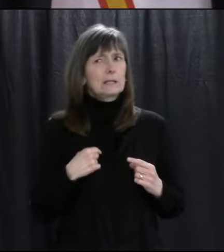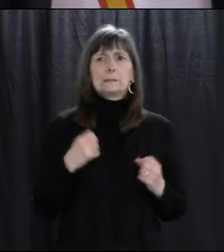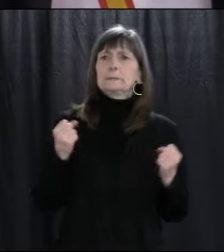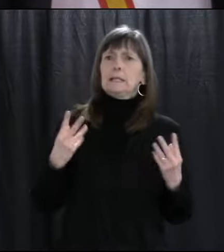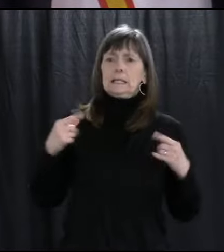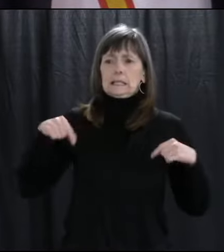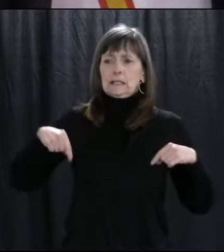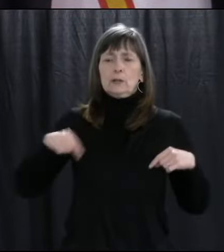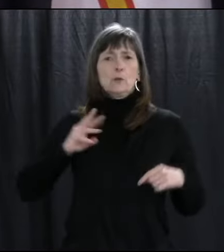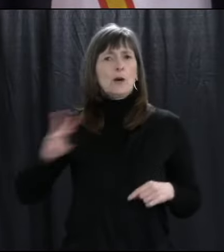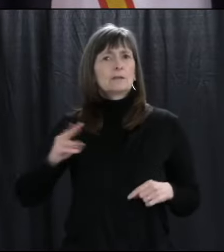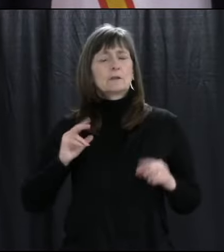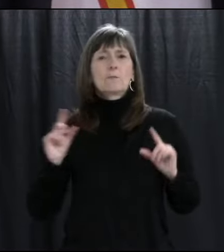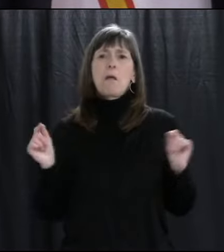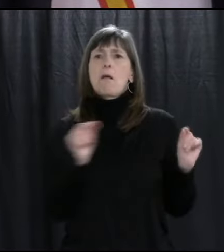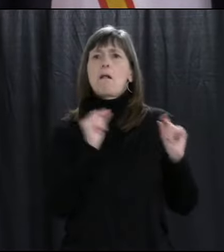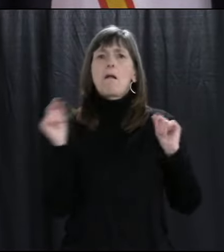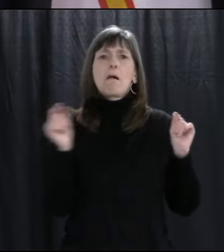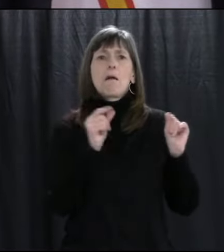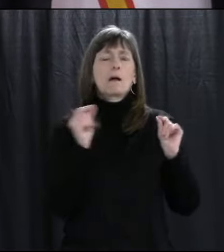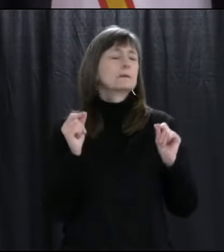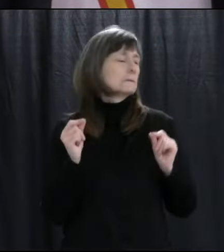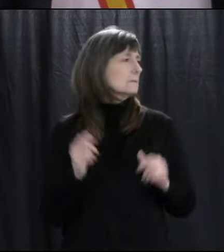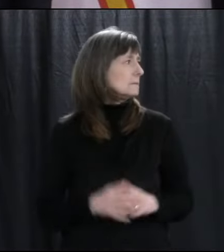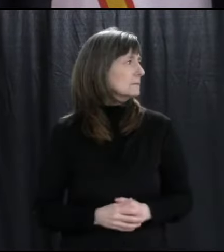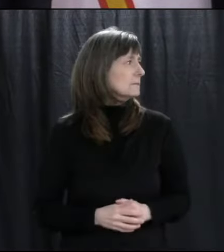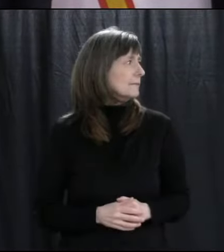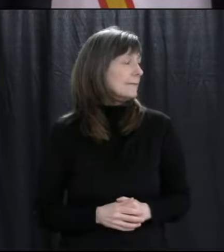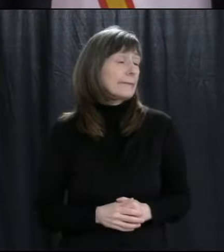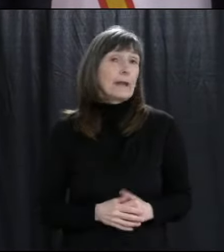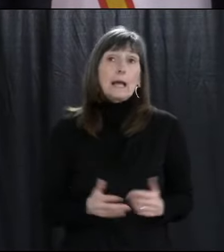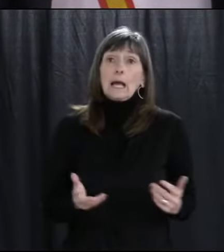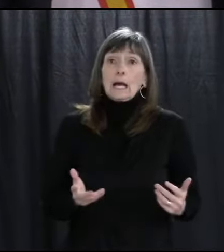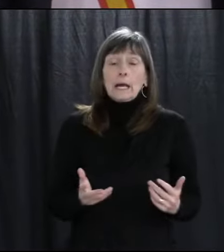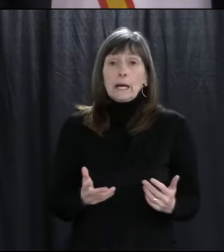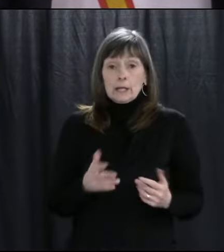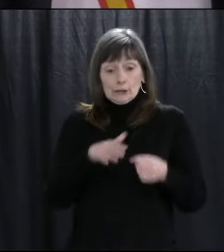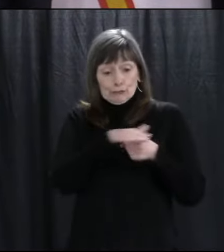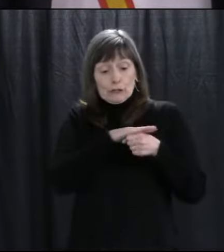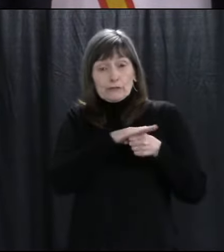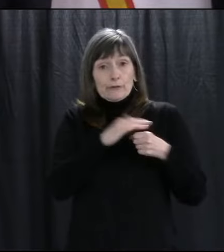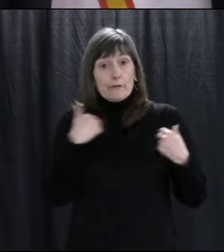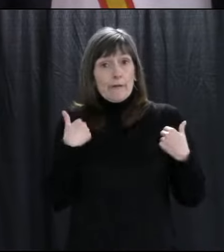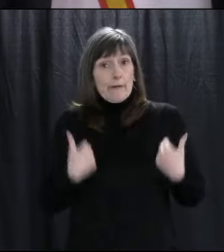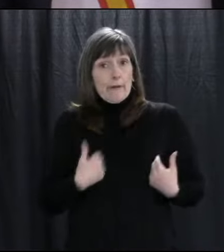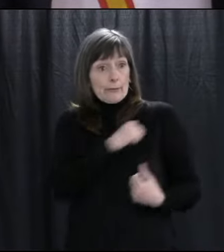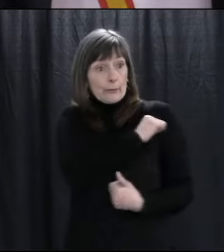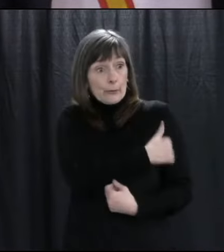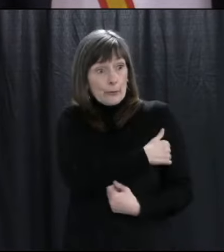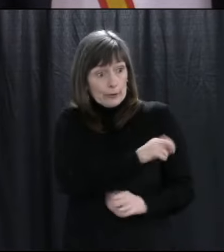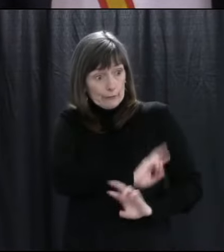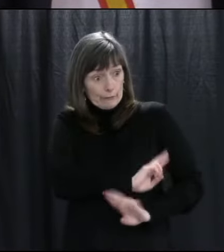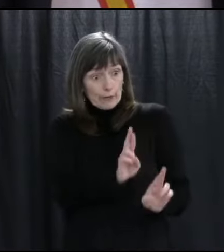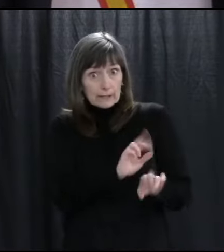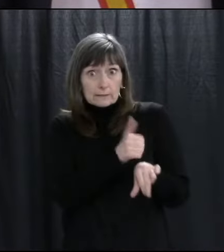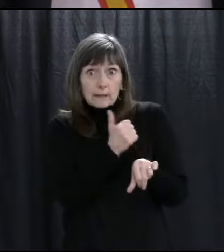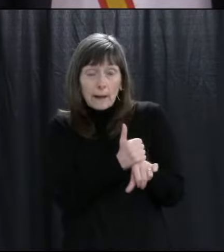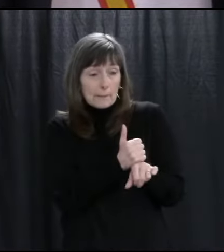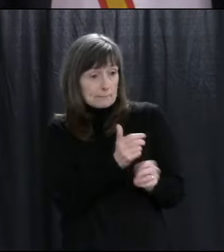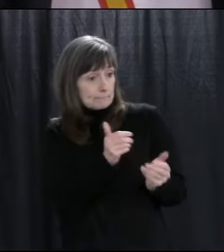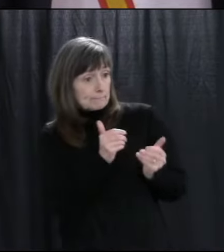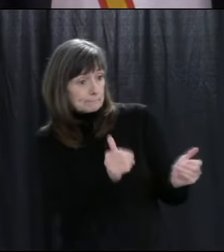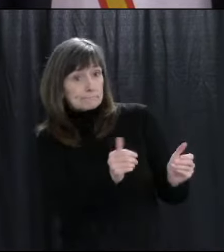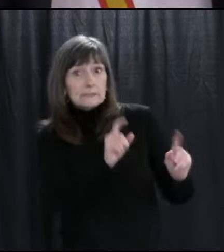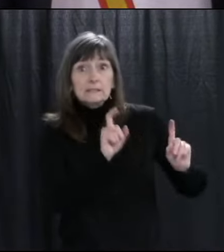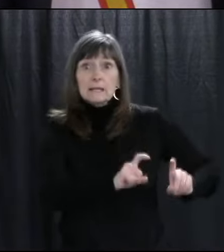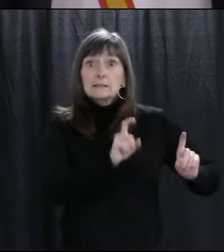and conversations going around the community. As soon as the regional health authorities are ready to go ahead with any type